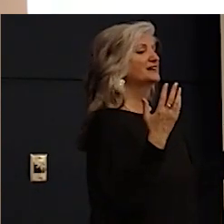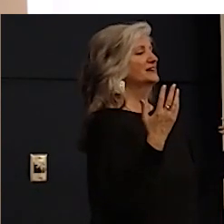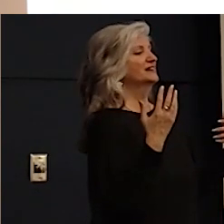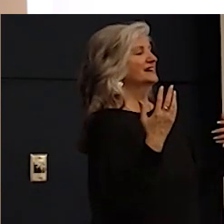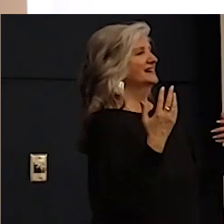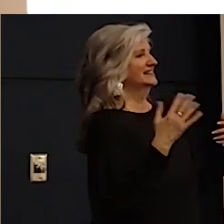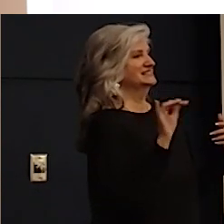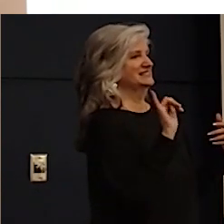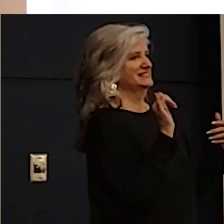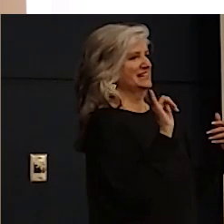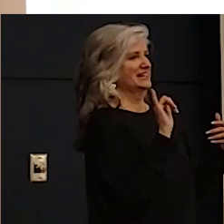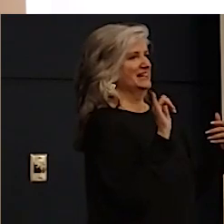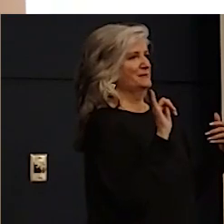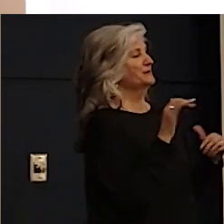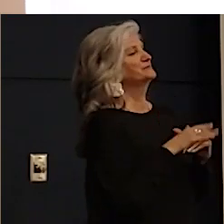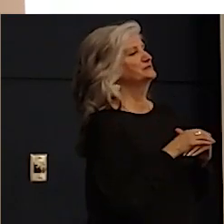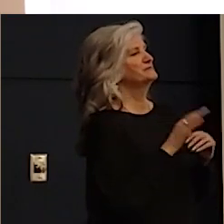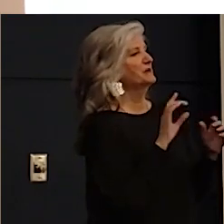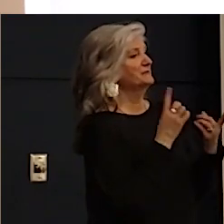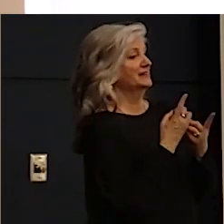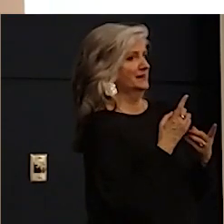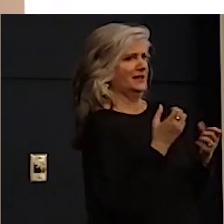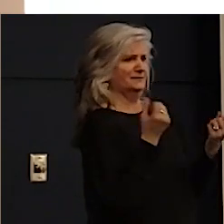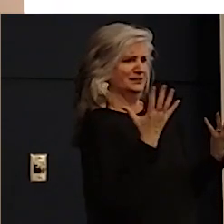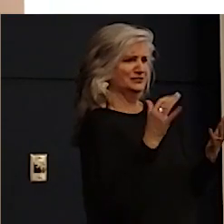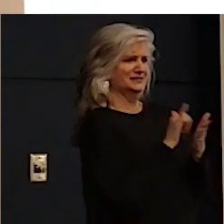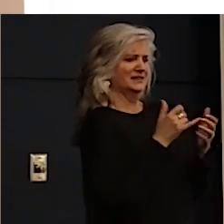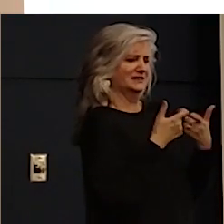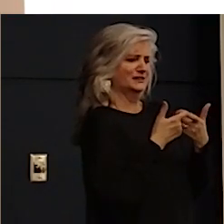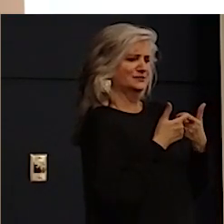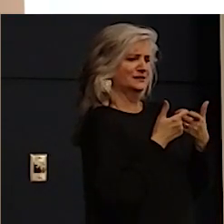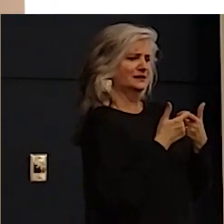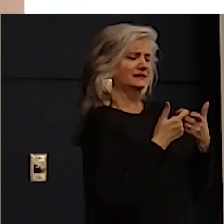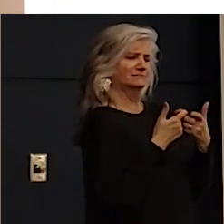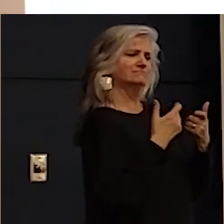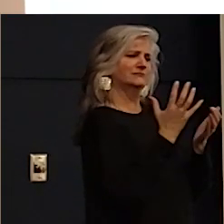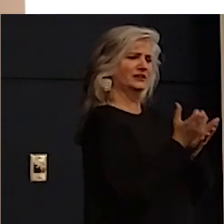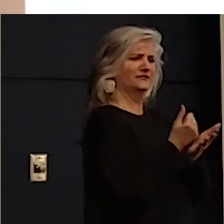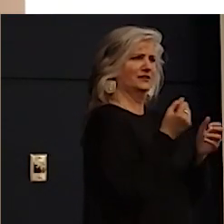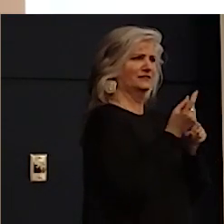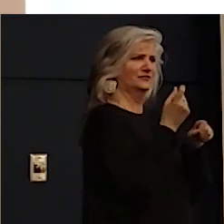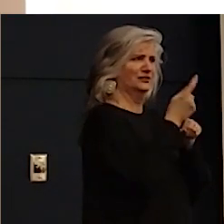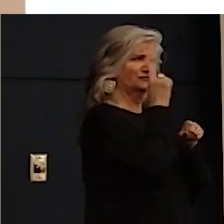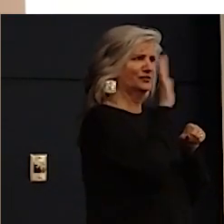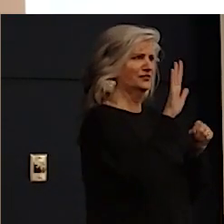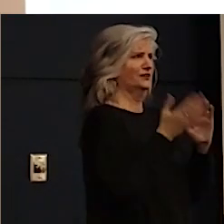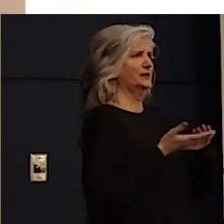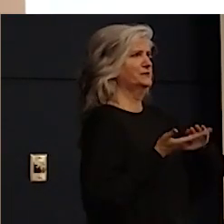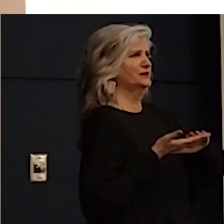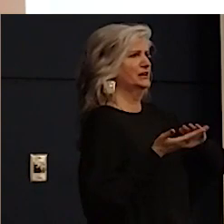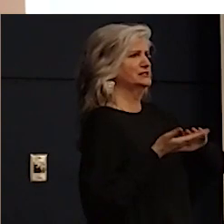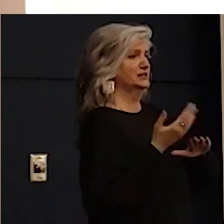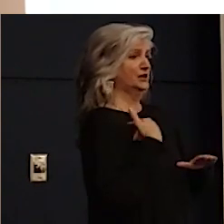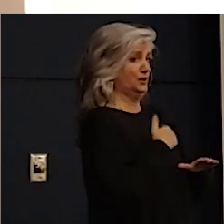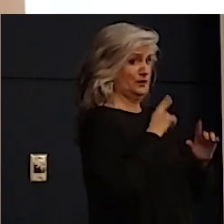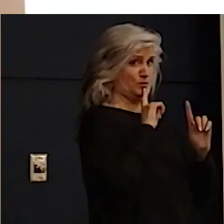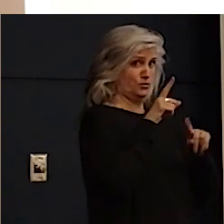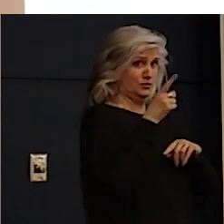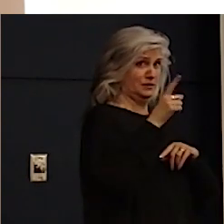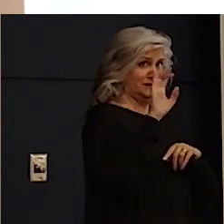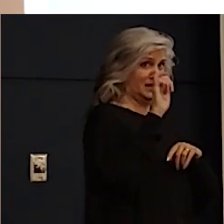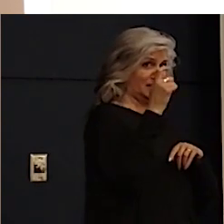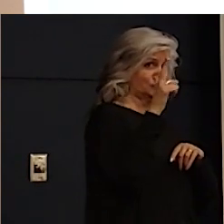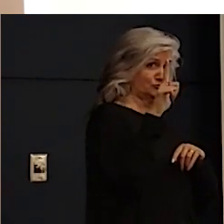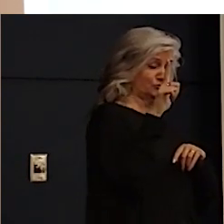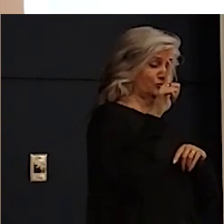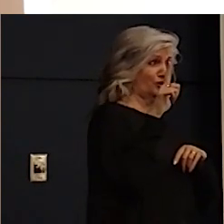case of a revenue requirement. How much money does the utility get to recover each year for their operations? Are we ordering them an extra large